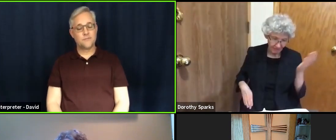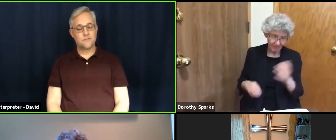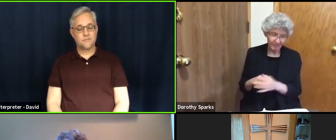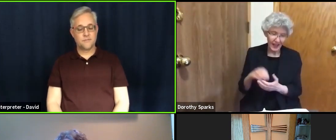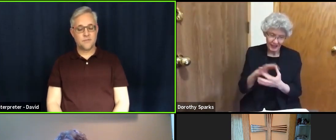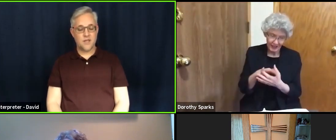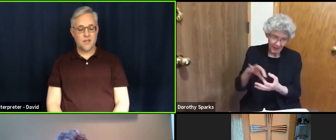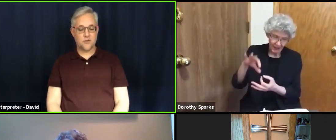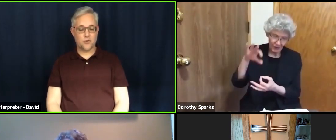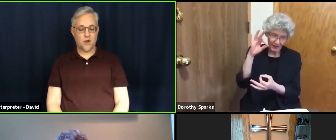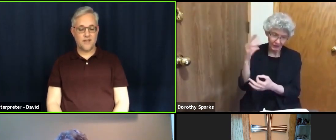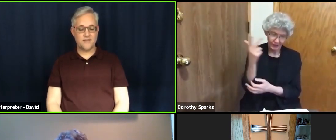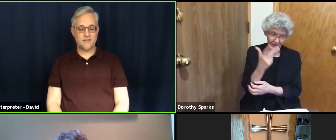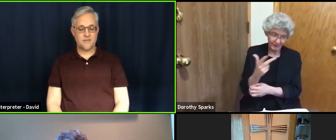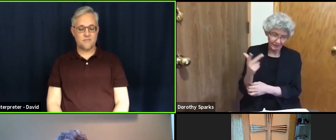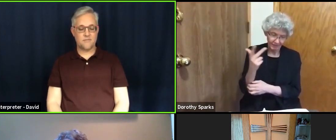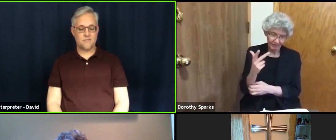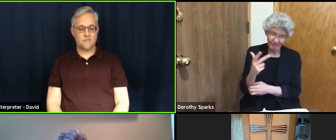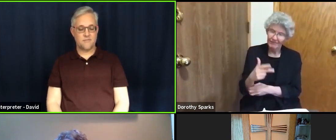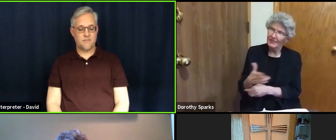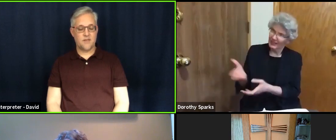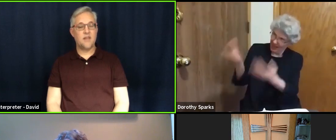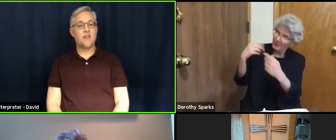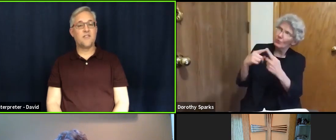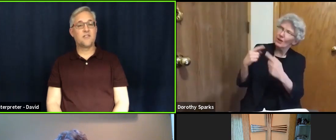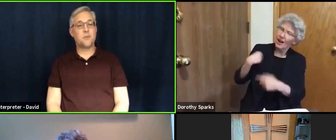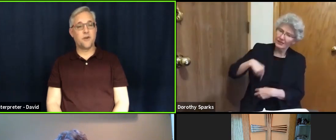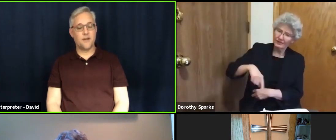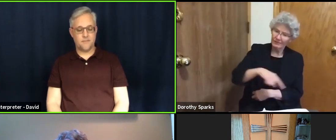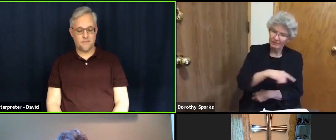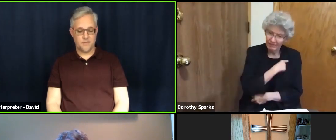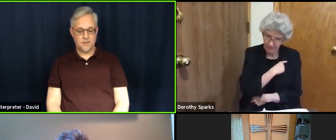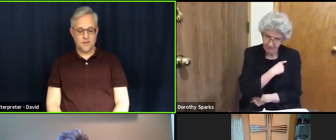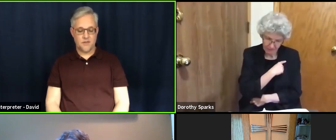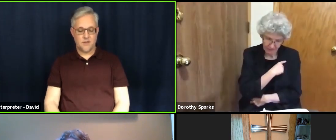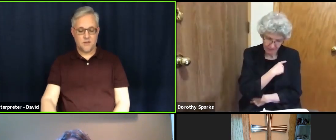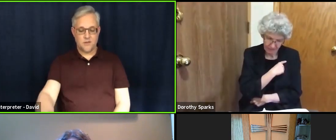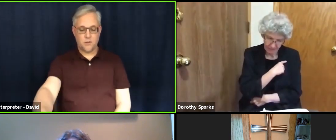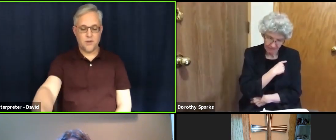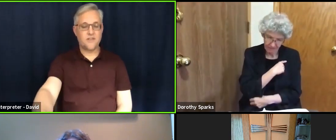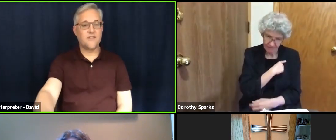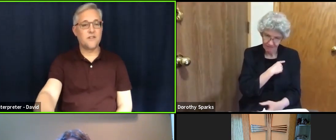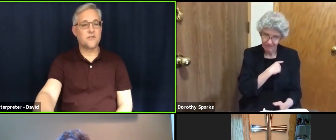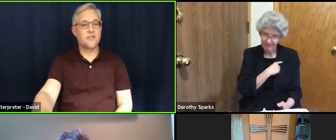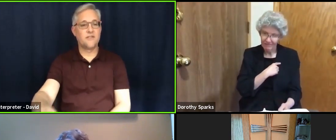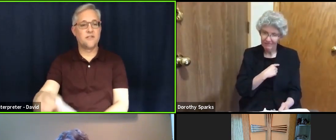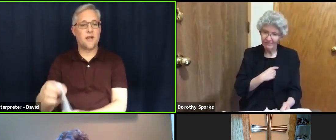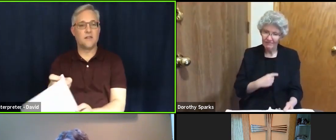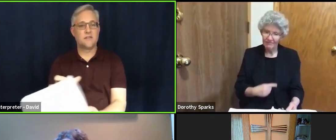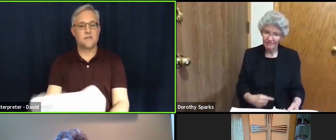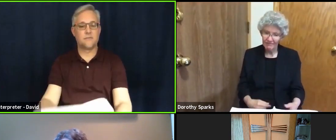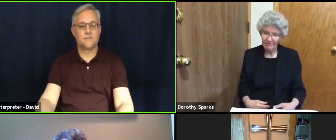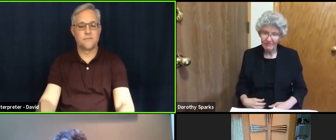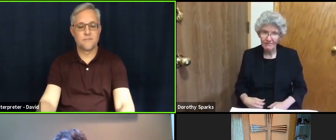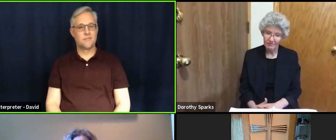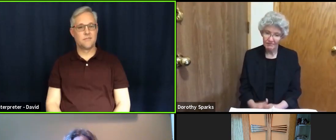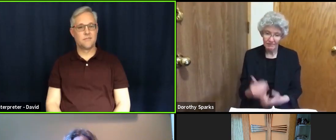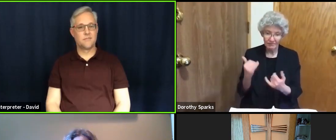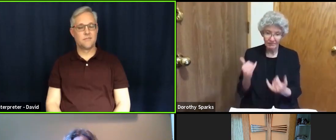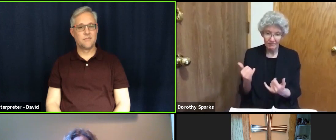Creator, in Christ, in the Spirit, you have given yourself to us.